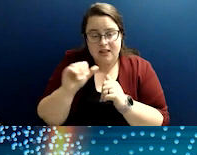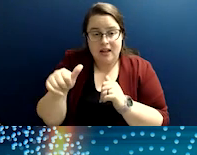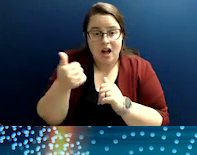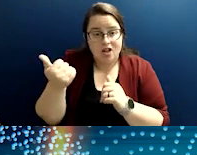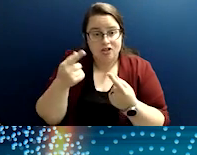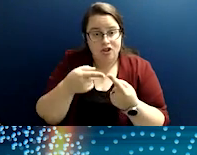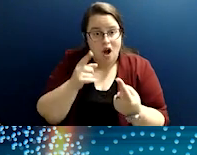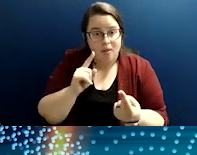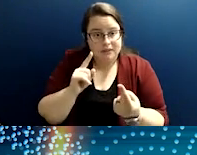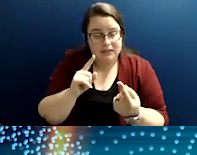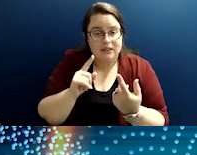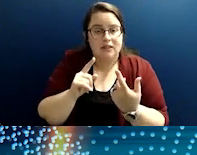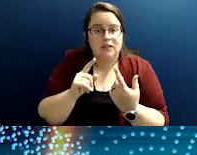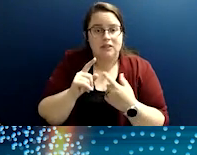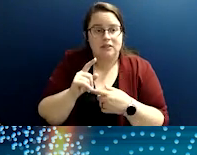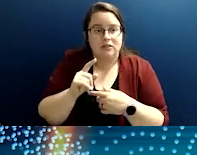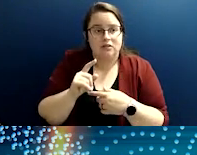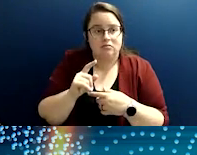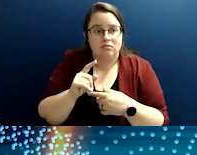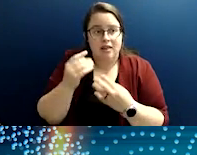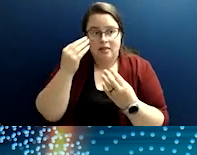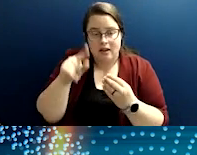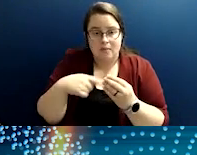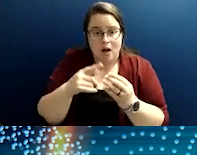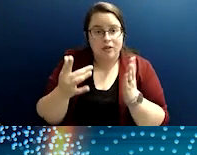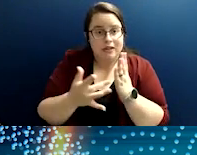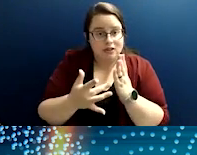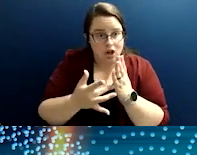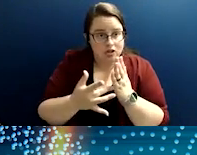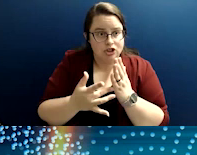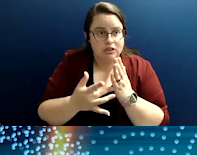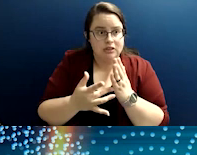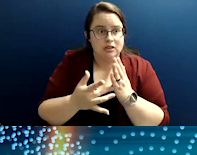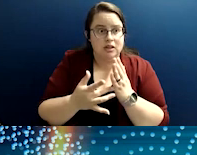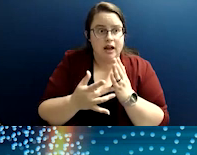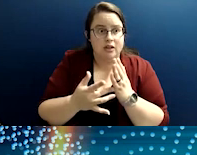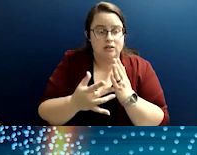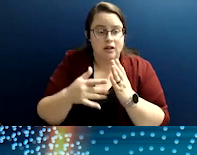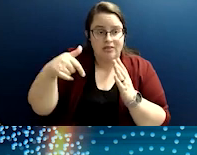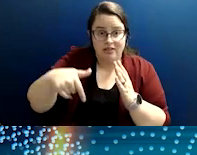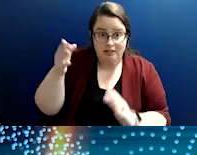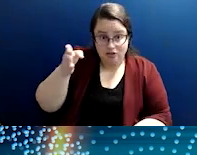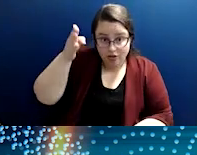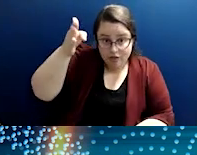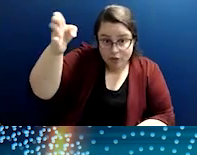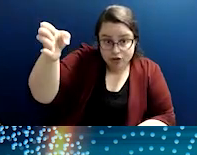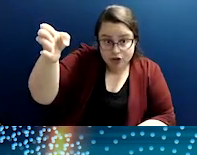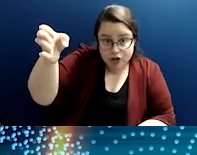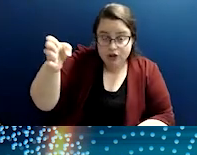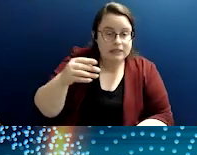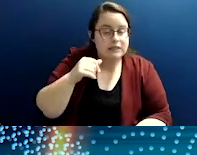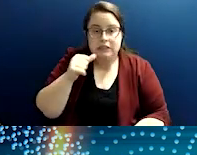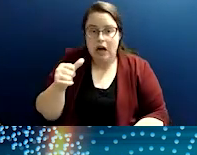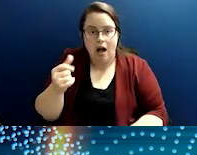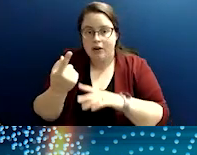opposite view to have is to think about this technology as this is the future. This is not going anywhere. This is part